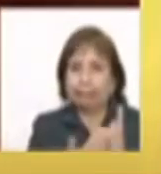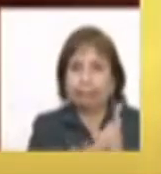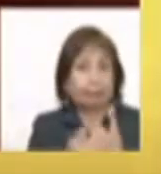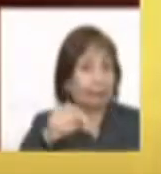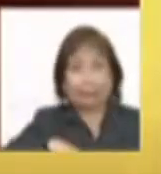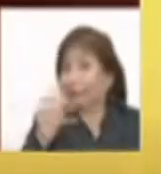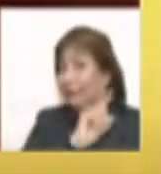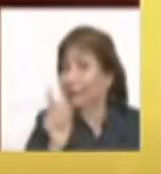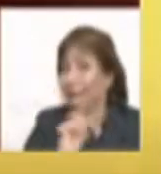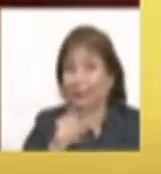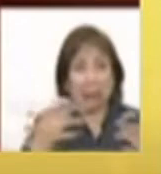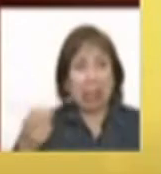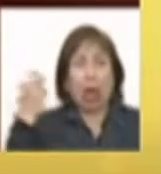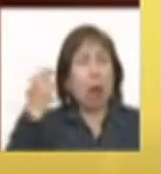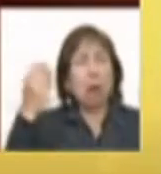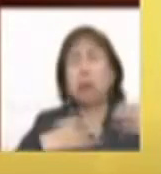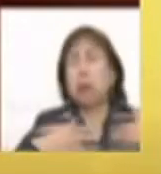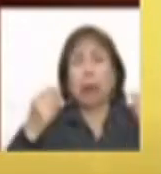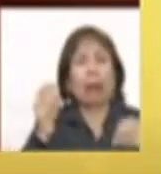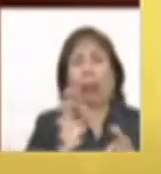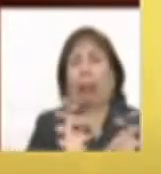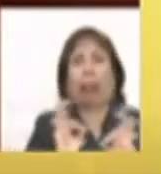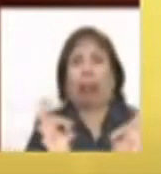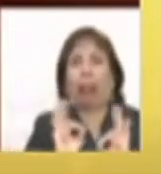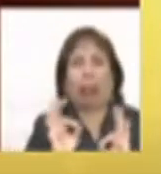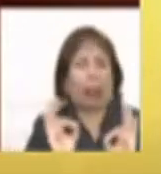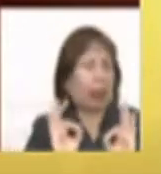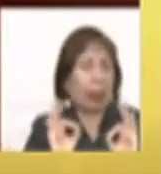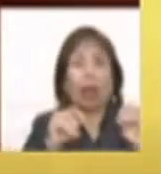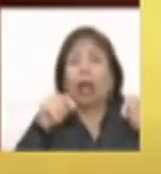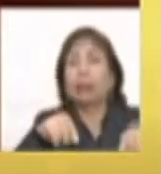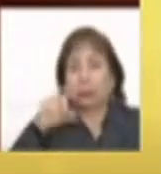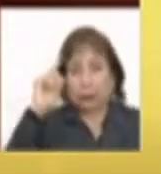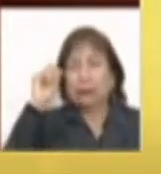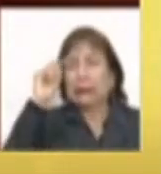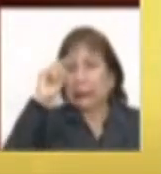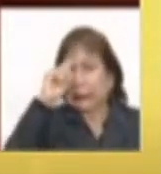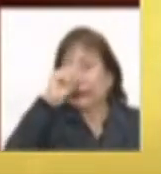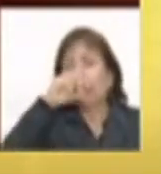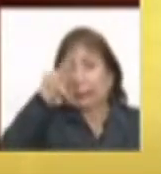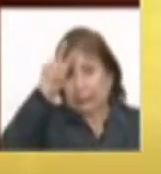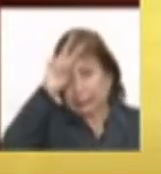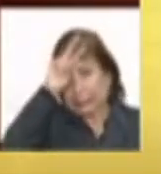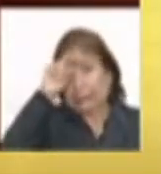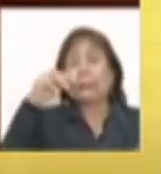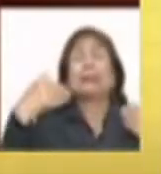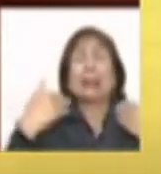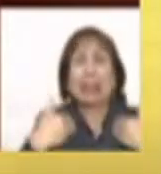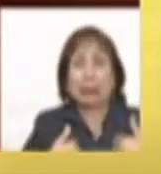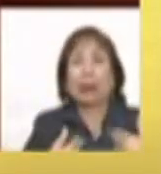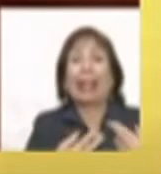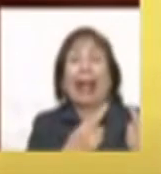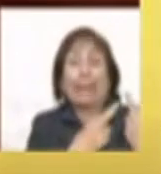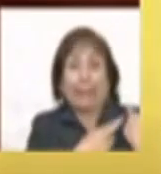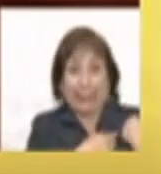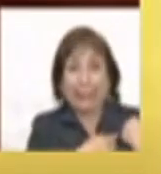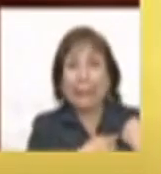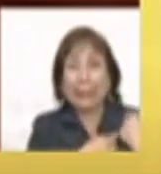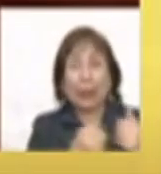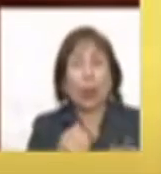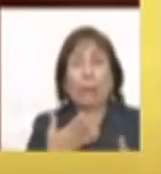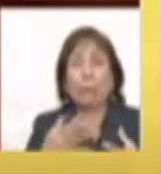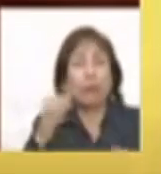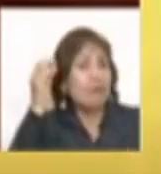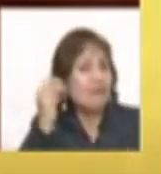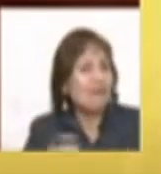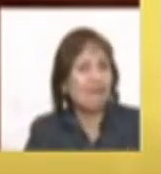Aquí no hay nada que celebrar. Reitero que es un momento muy difícil para el país, que tenemos que asumirlo con entereza